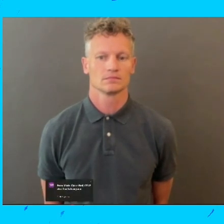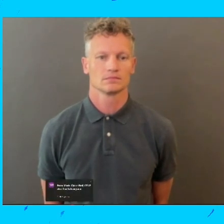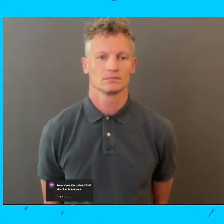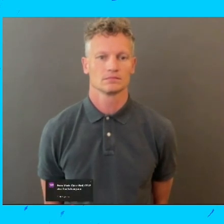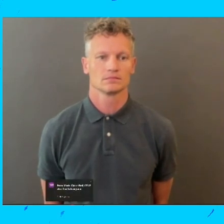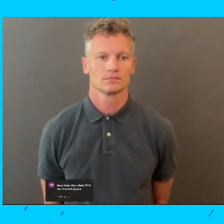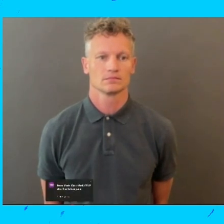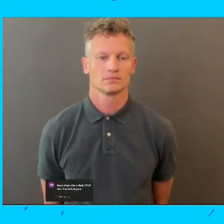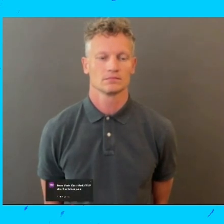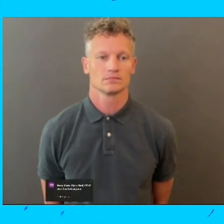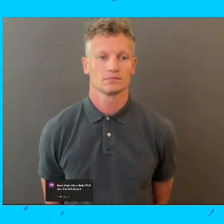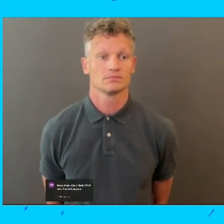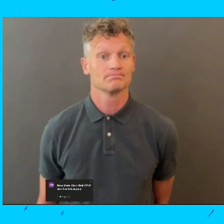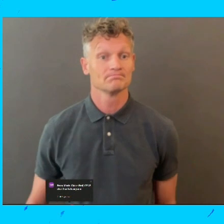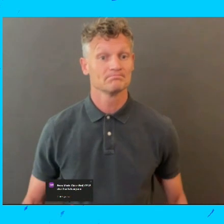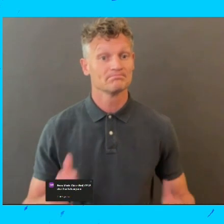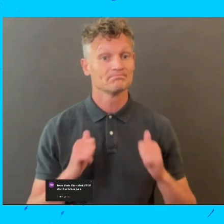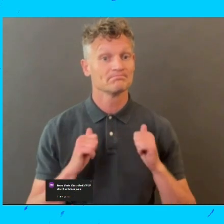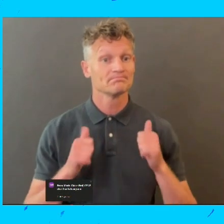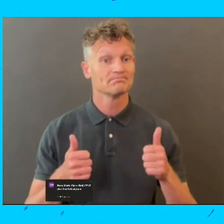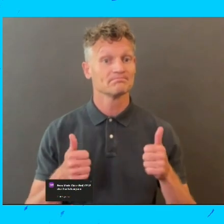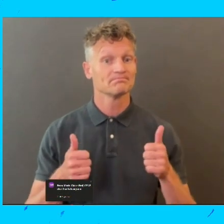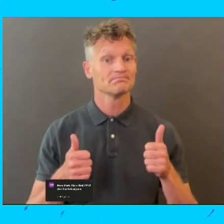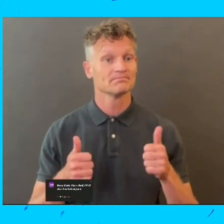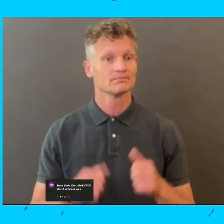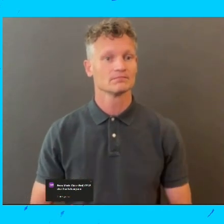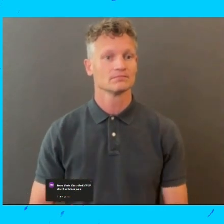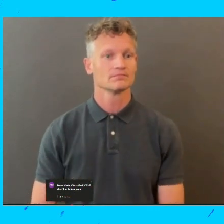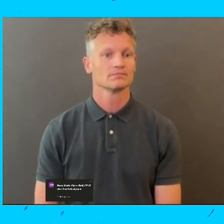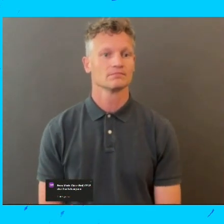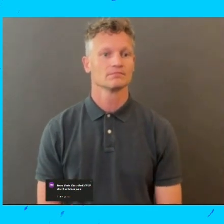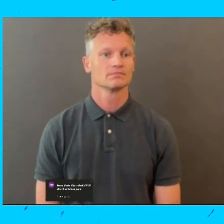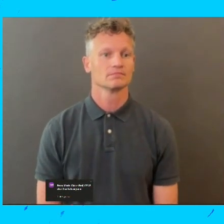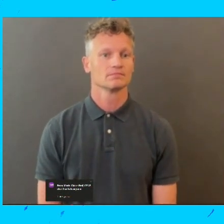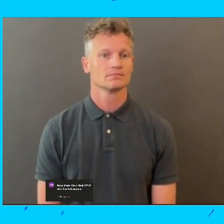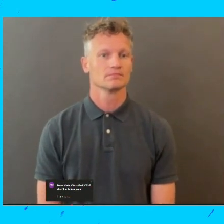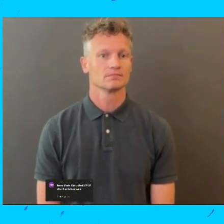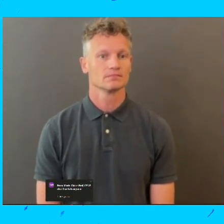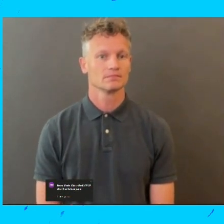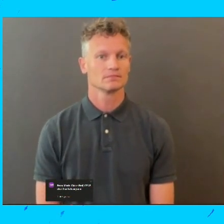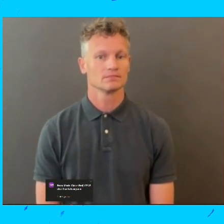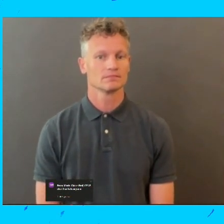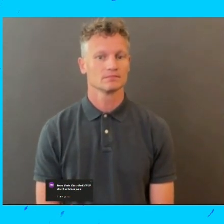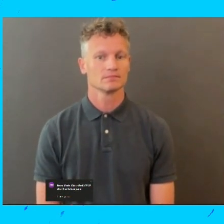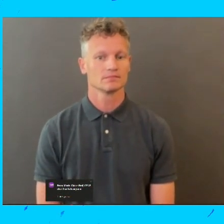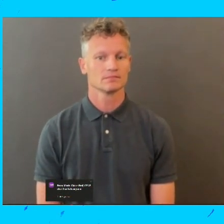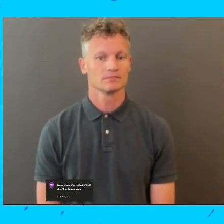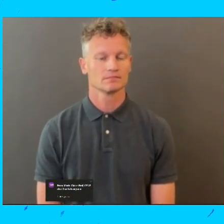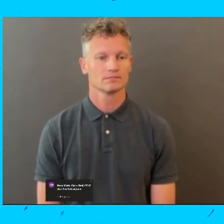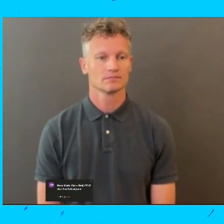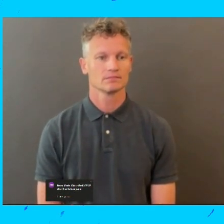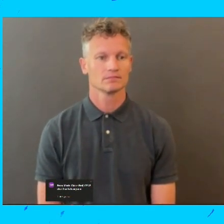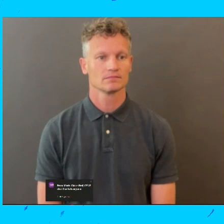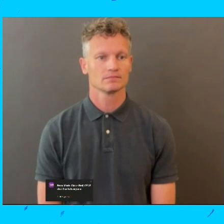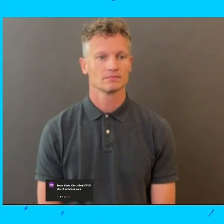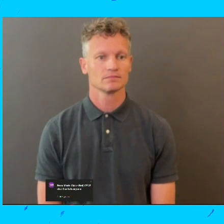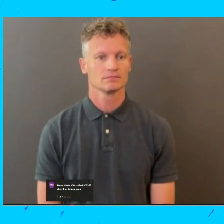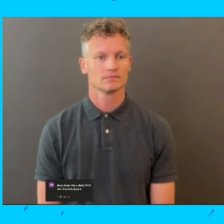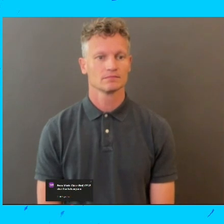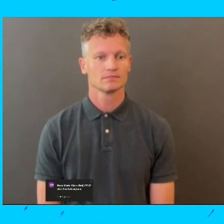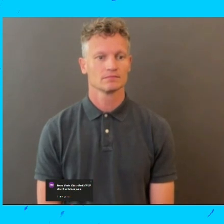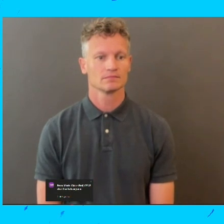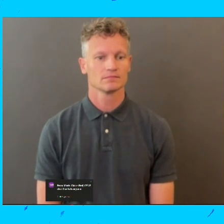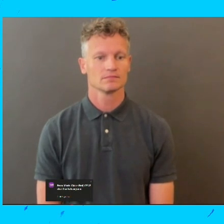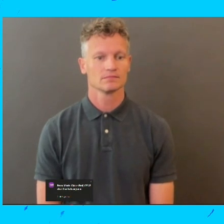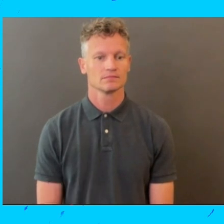join Elevating Futures, National Strategy for Education for Health and Well-being, which is being hosted by the African Union